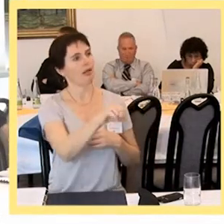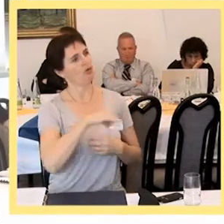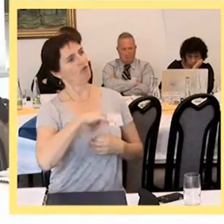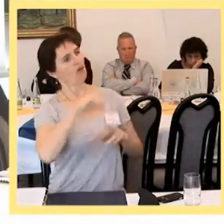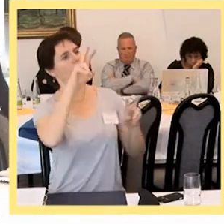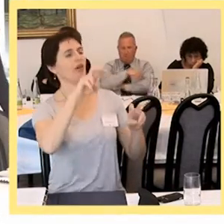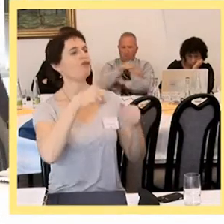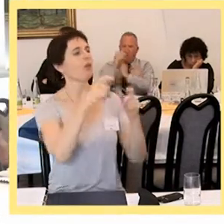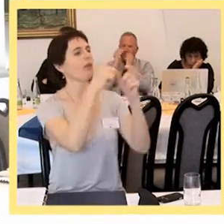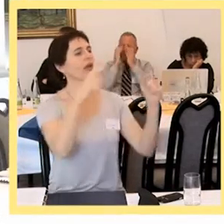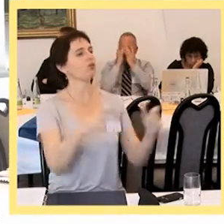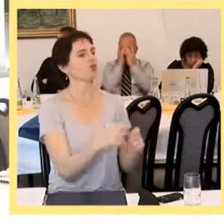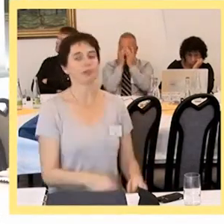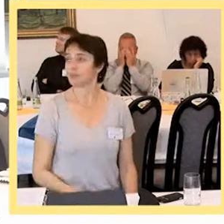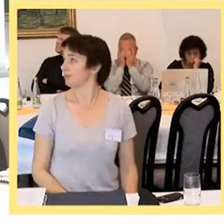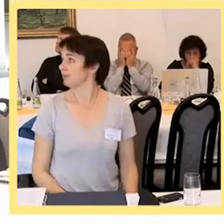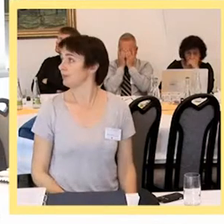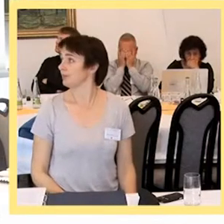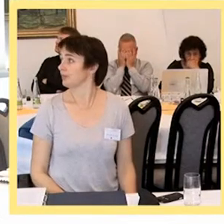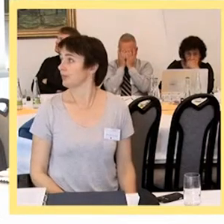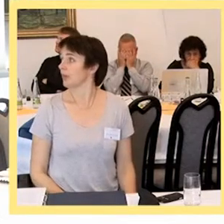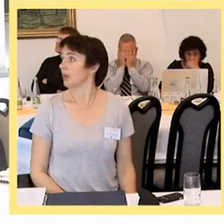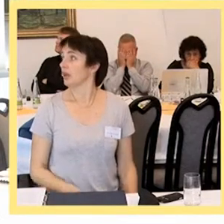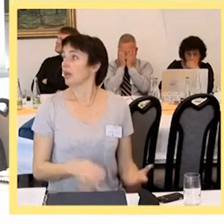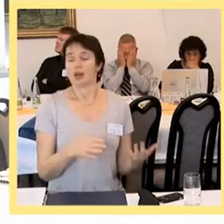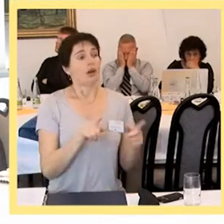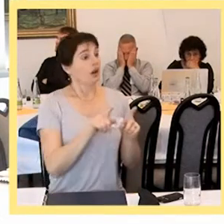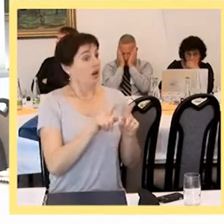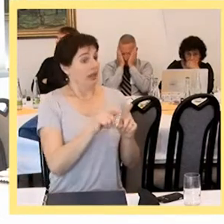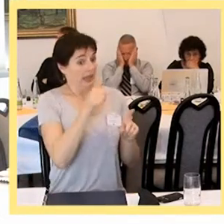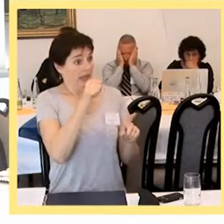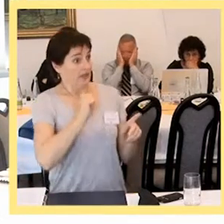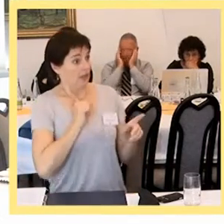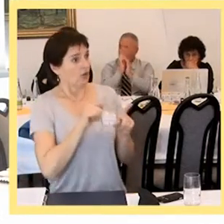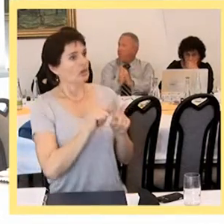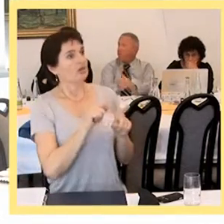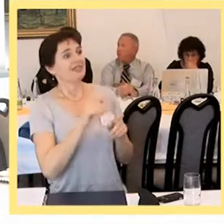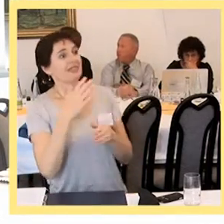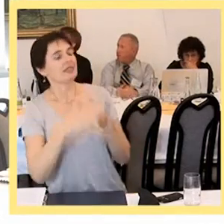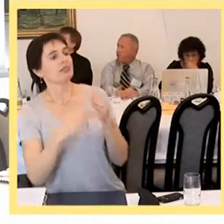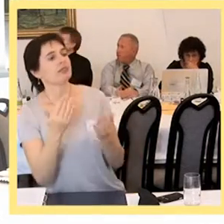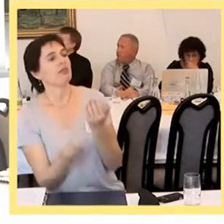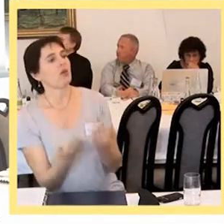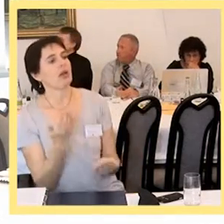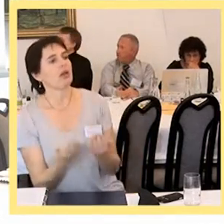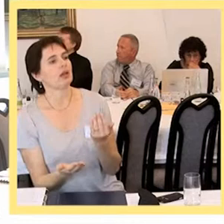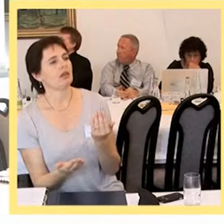I think the most important thing for us for this exercise was how we evaluated it. And we had a couple of unique